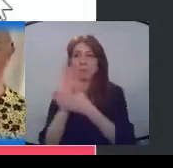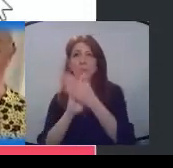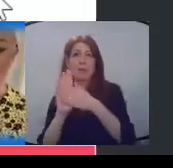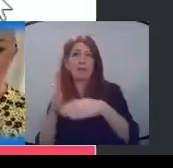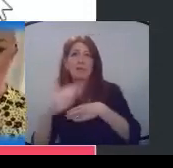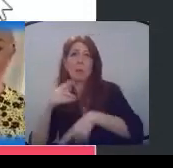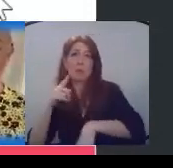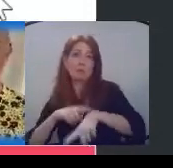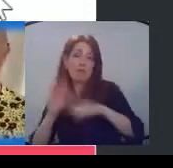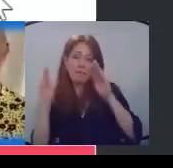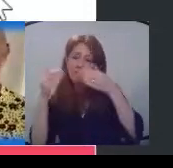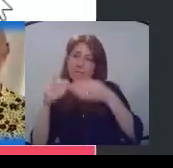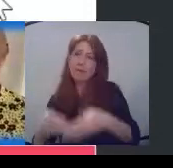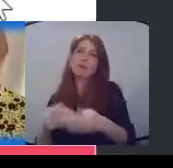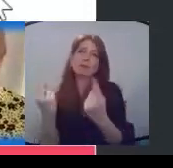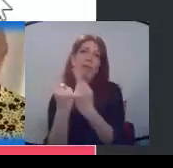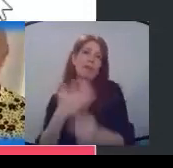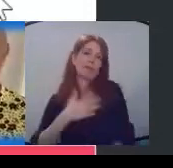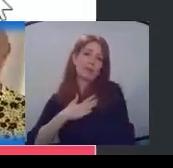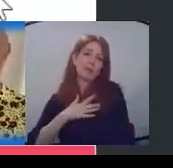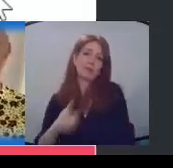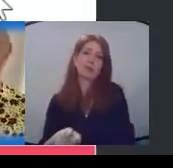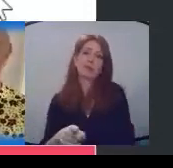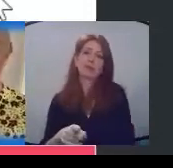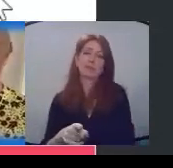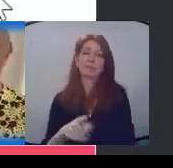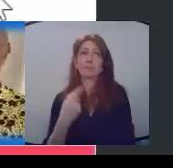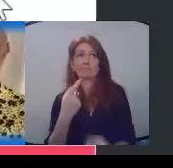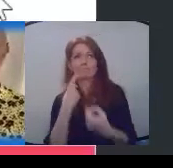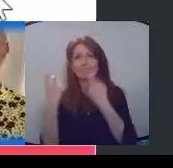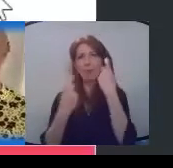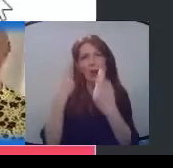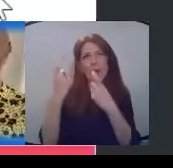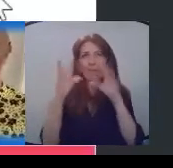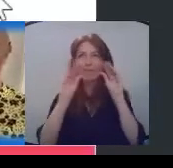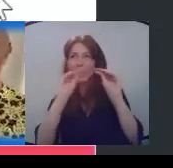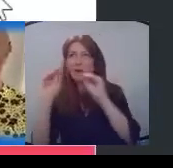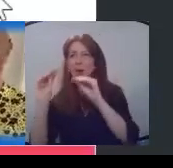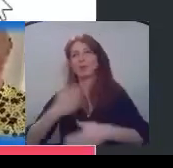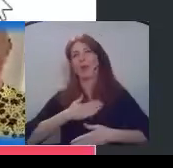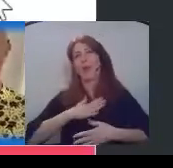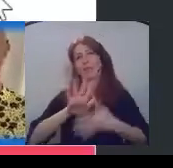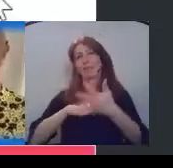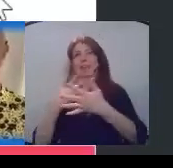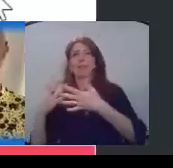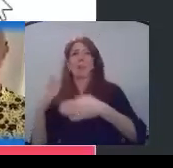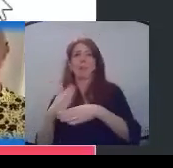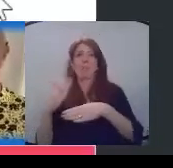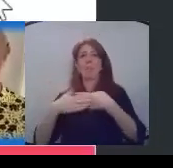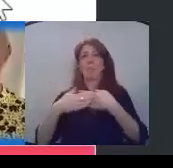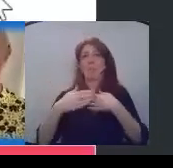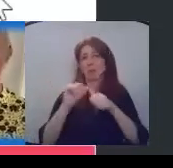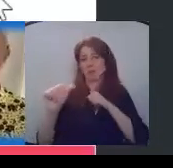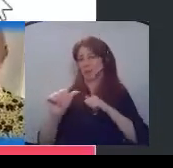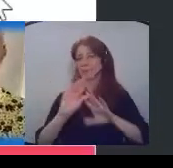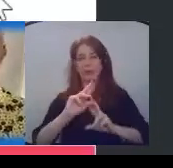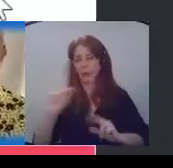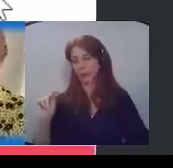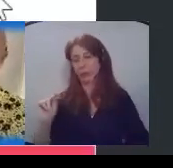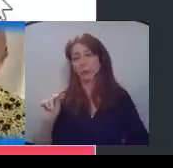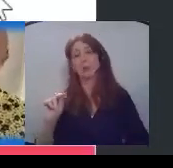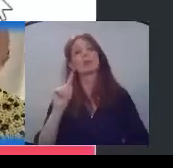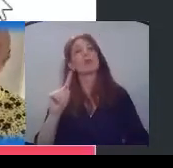we love. I am still defined a coach who loves Excel spreadsheet more than his or her sport. And what matters, which in our opinion, is to create happy